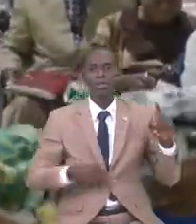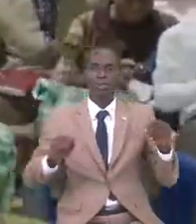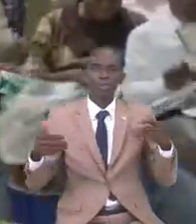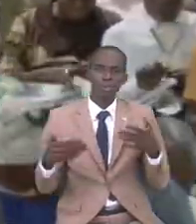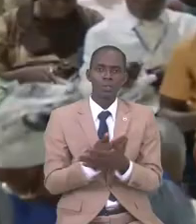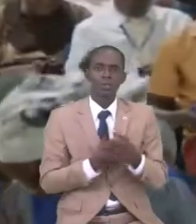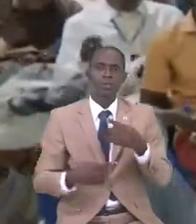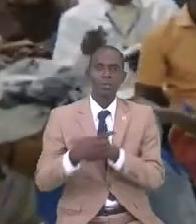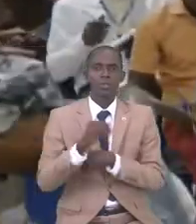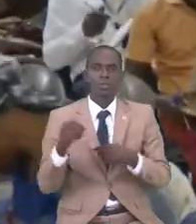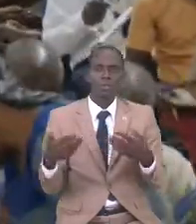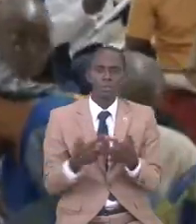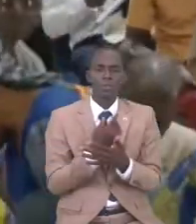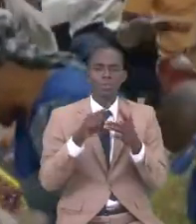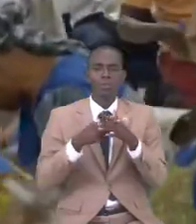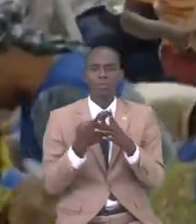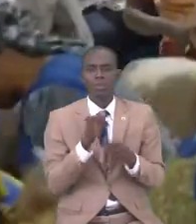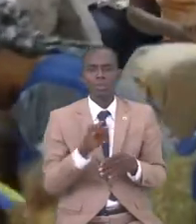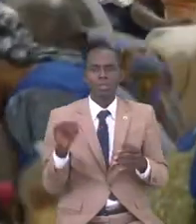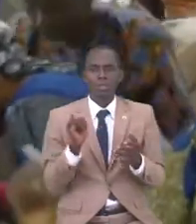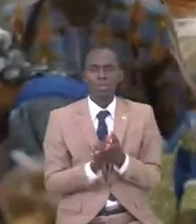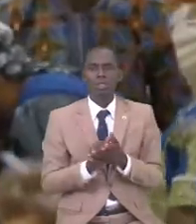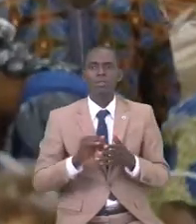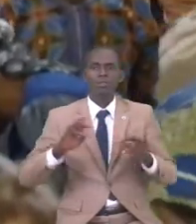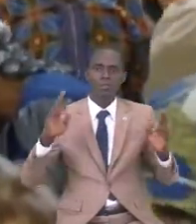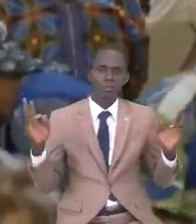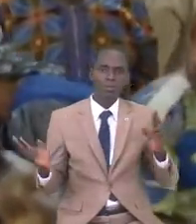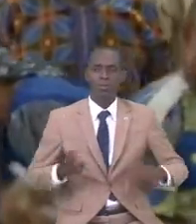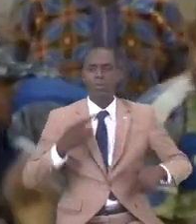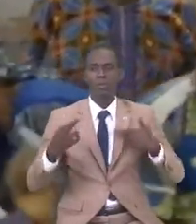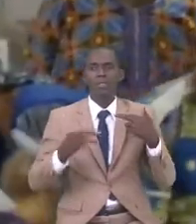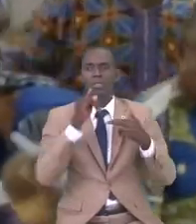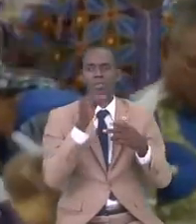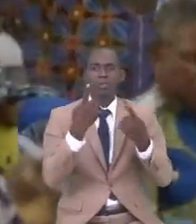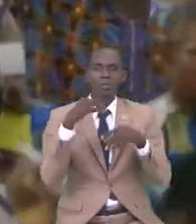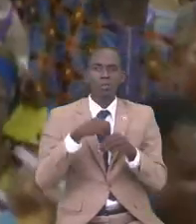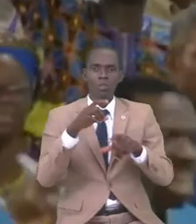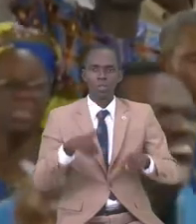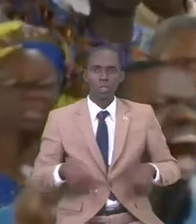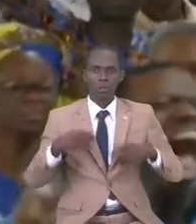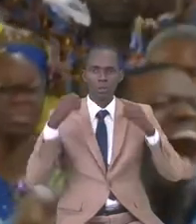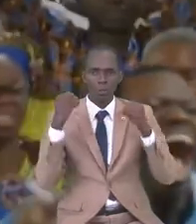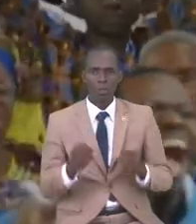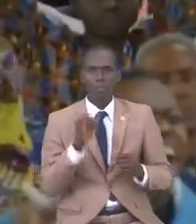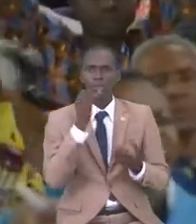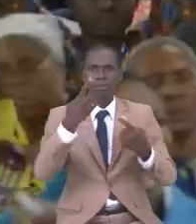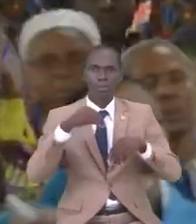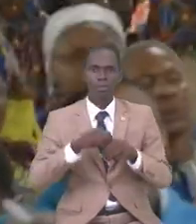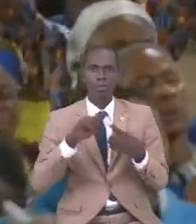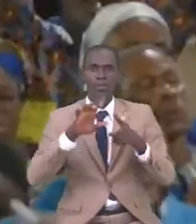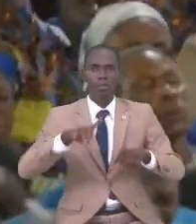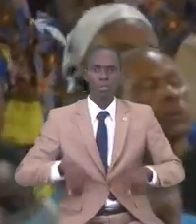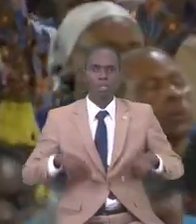new beginning. That revival is coming in your life. That power is coming in your life. That